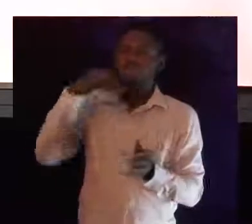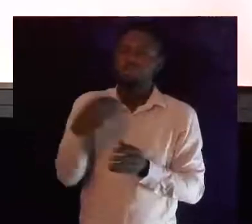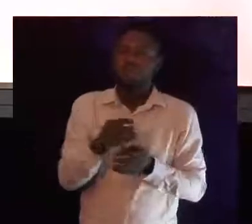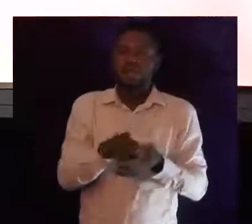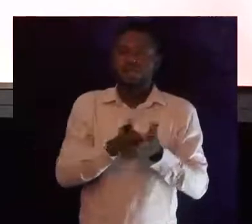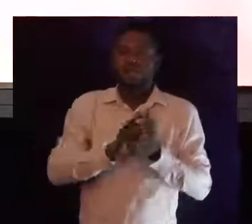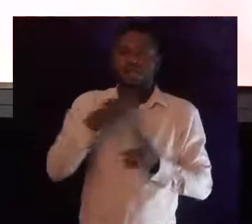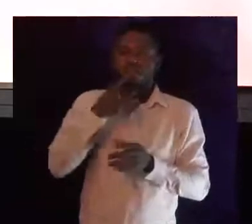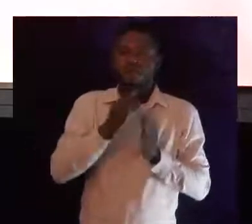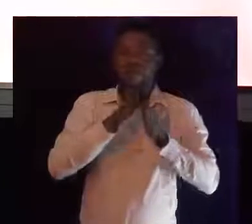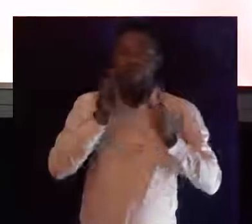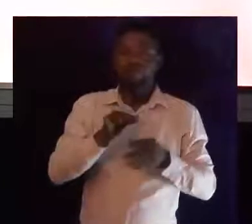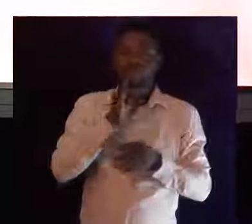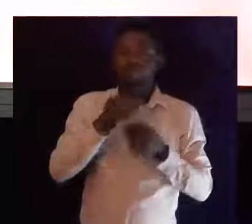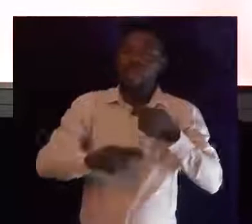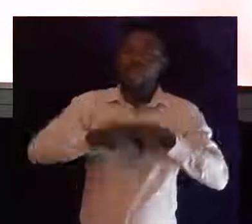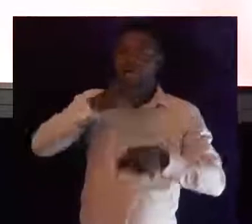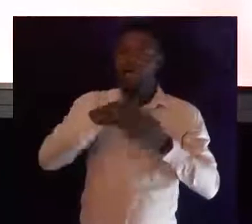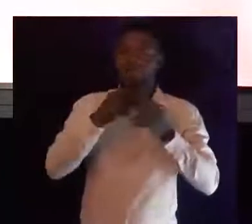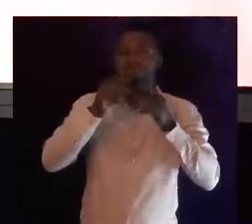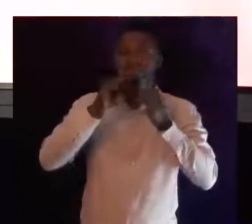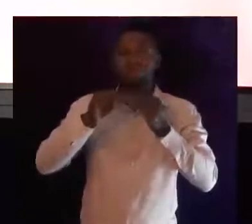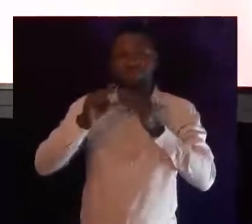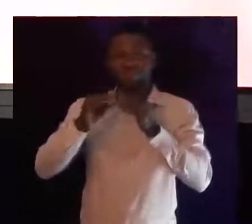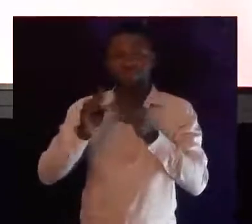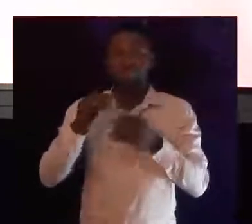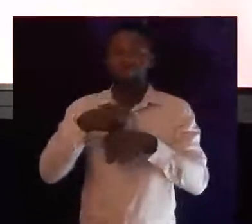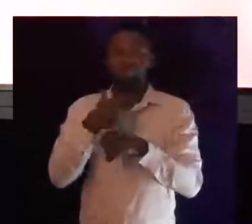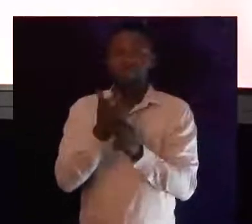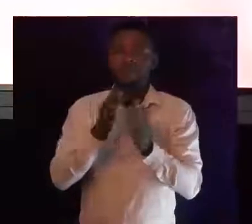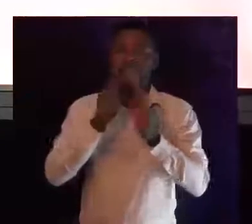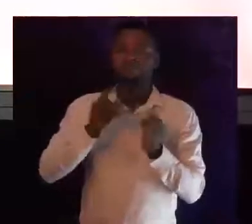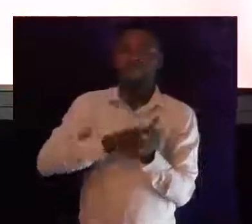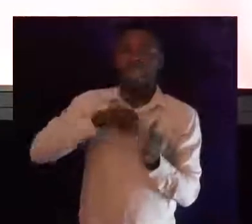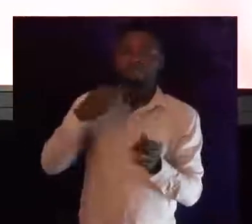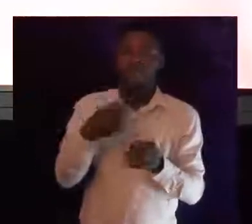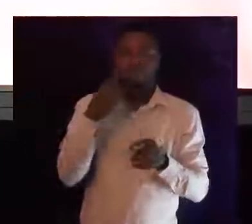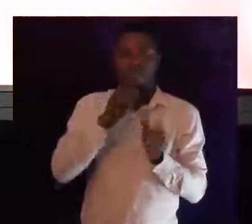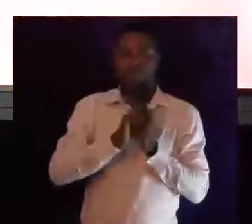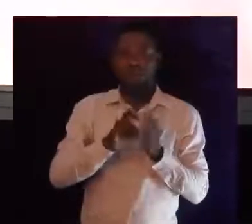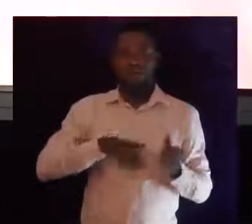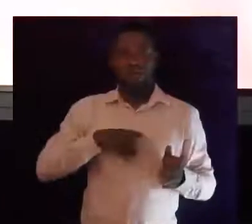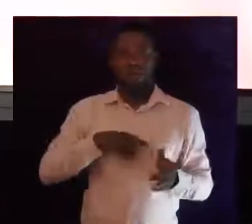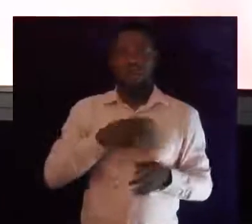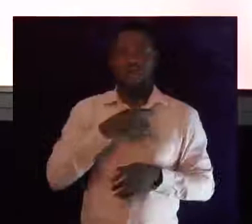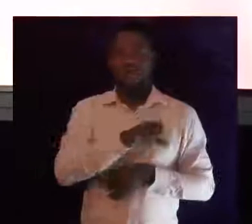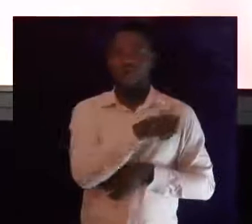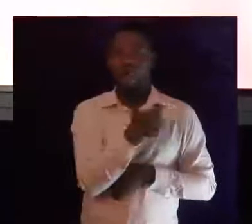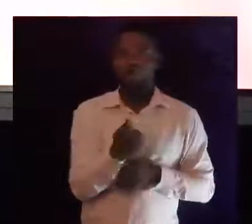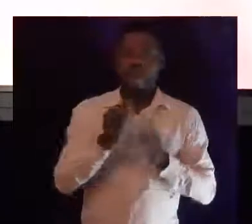for housing is higher in urban areas, thereby making houses expensive, like Lagos and